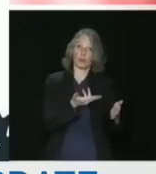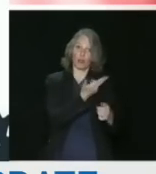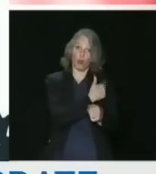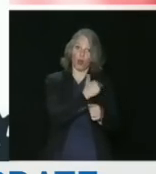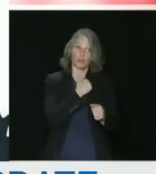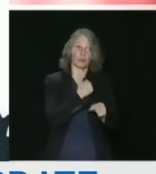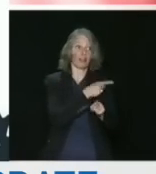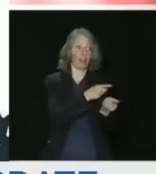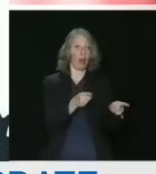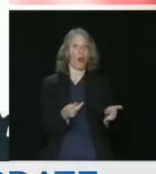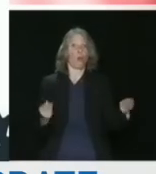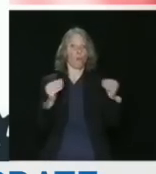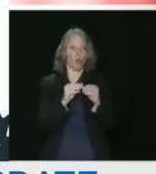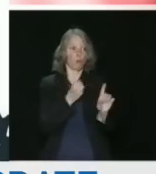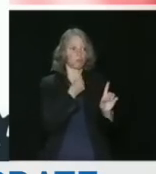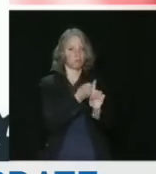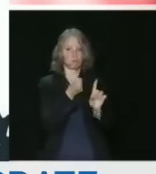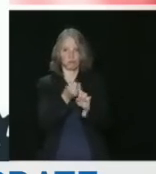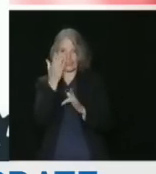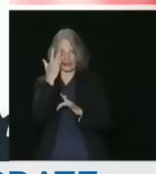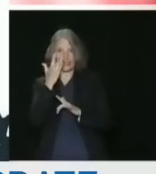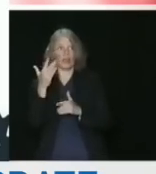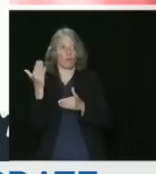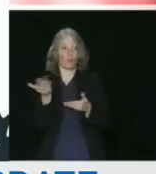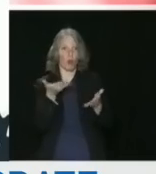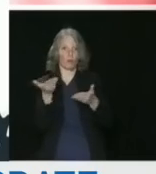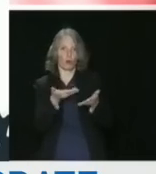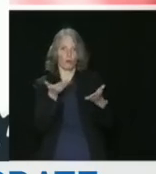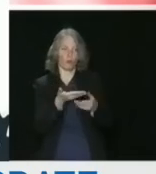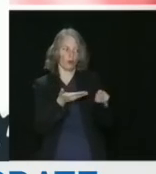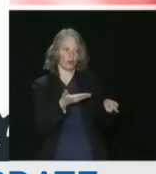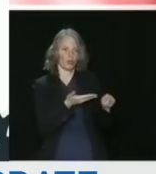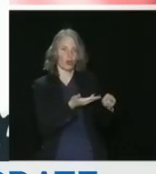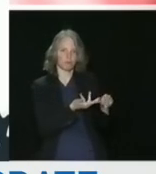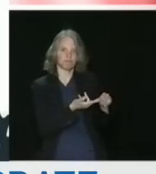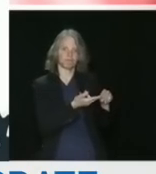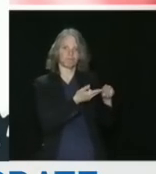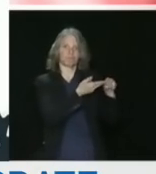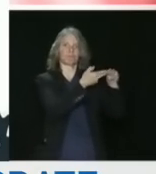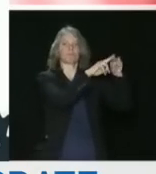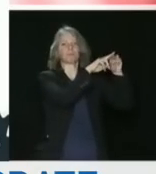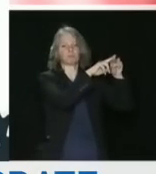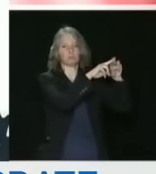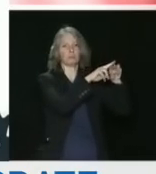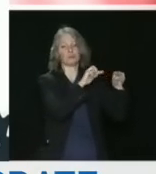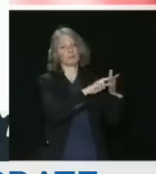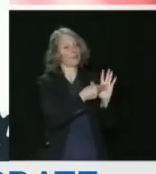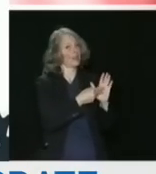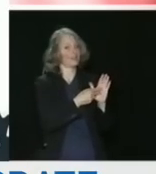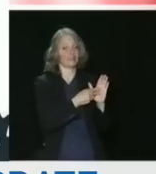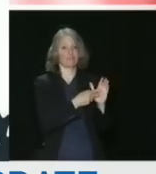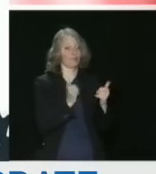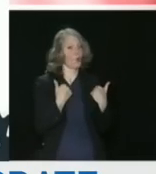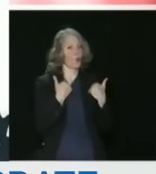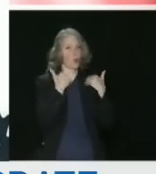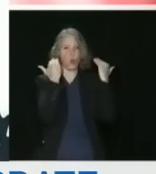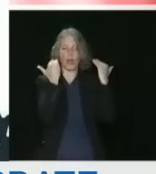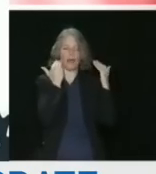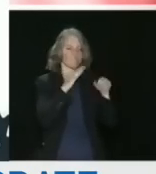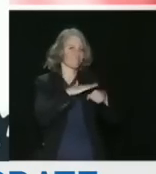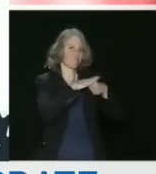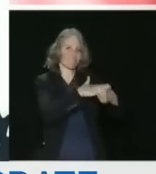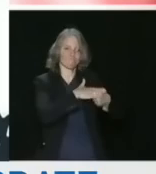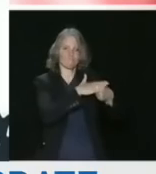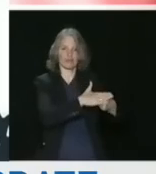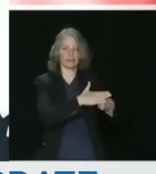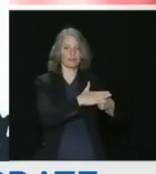being treated in hospital with COVID-19 continues to accumulate over time, placing a prolonged and heavy strain on the